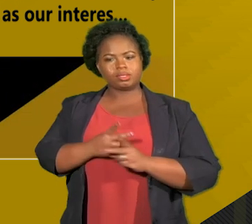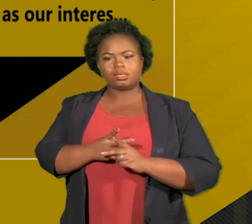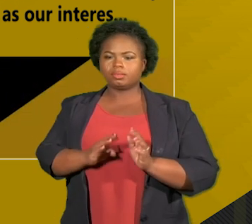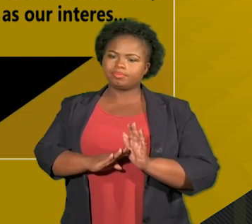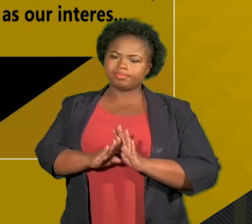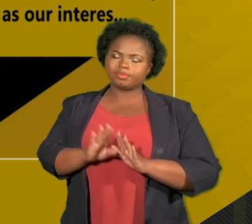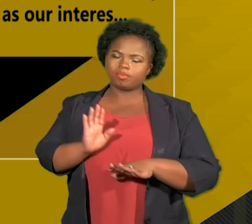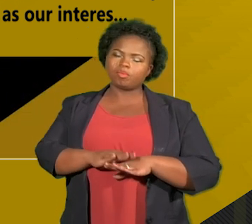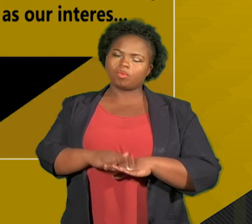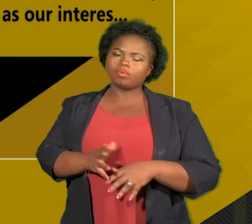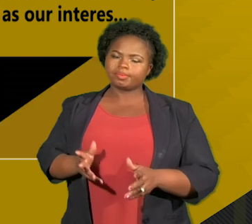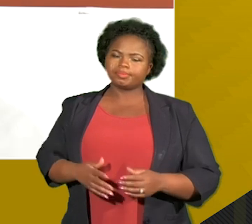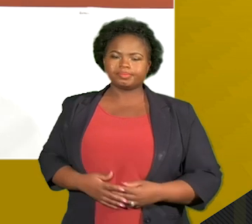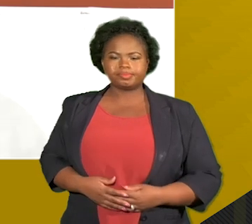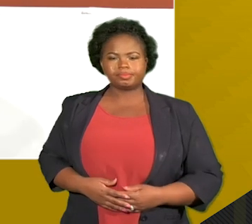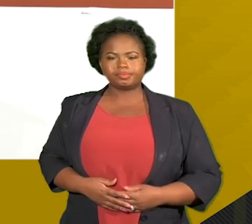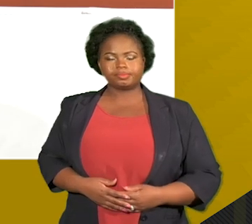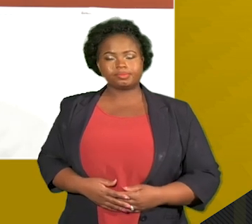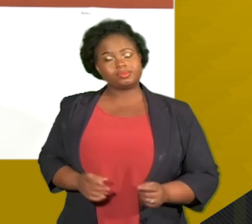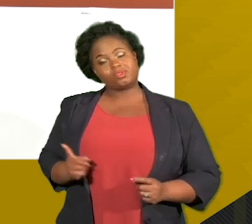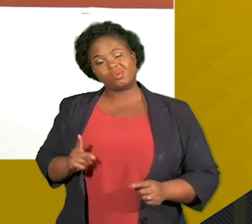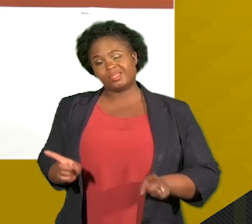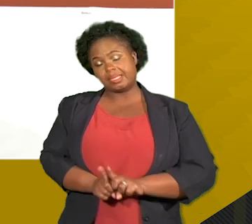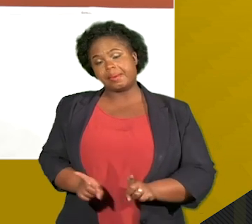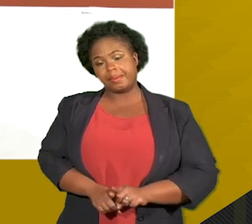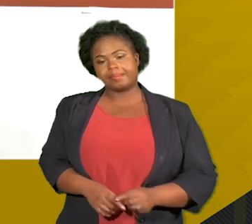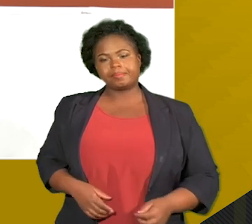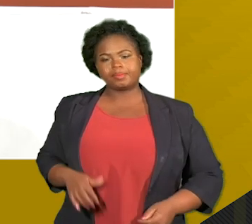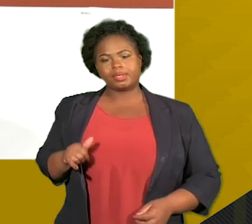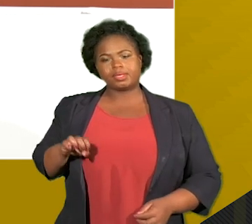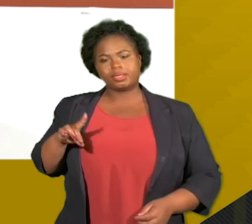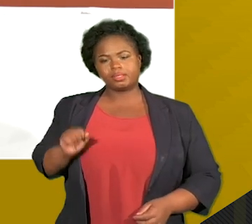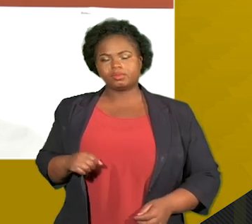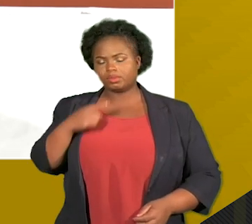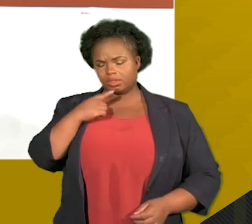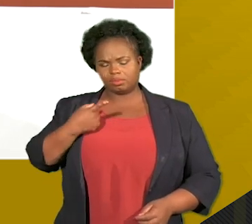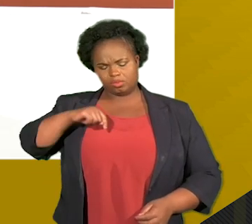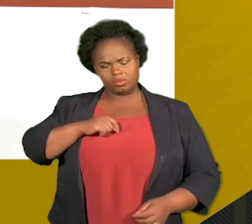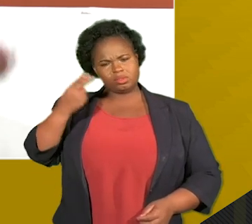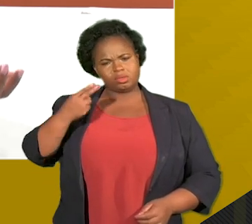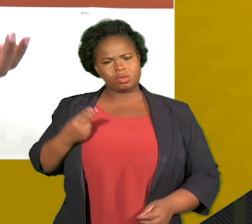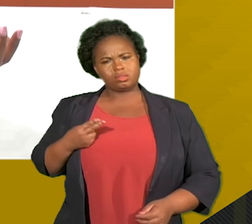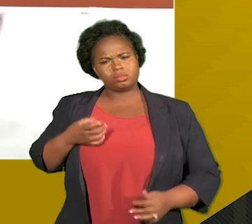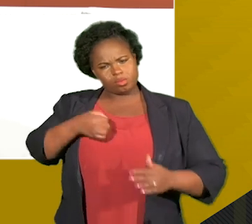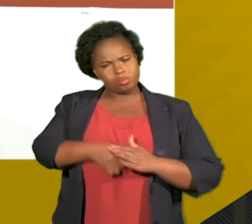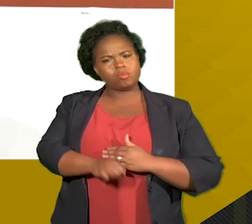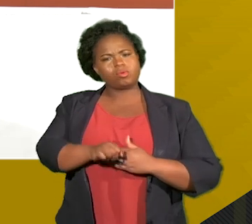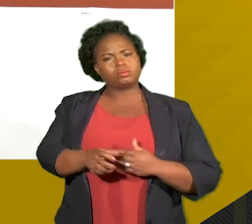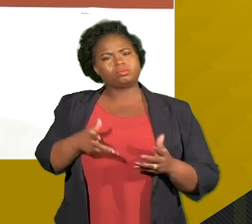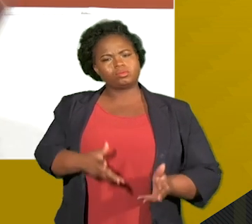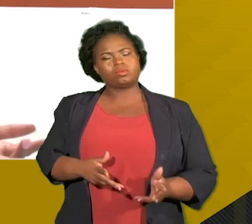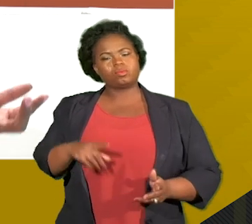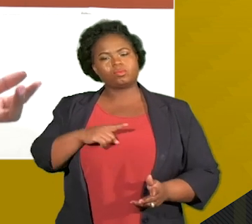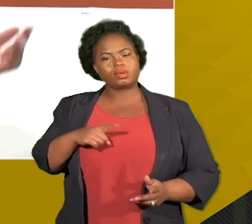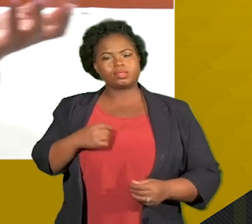I think that's, I mean, he basically says what Uyanda has already spoken about, to say, we are art. We are born from artists because they've made